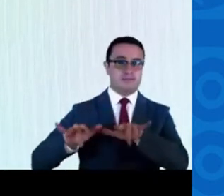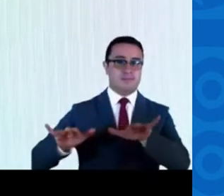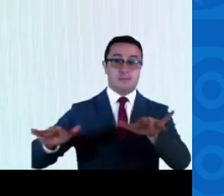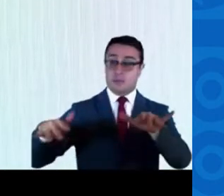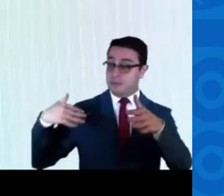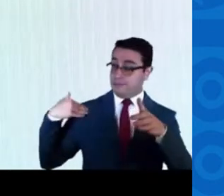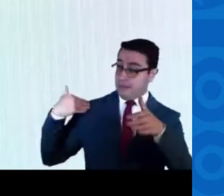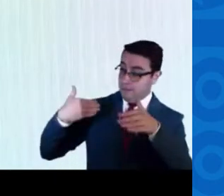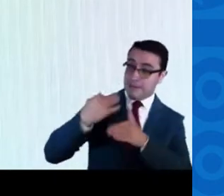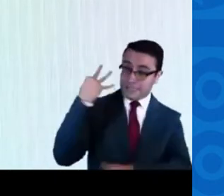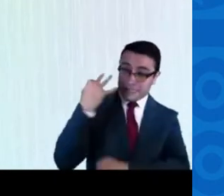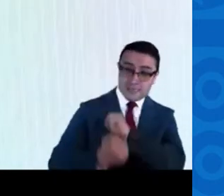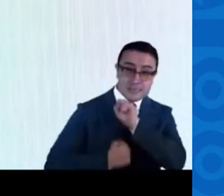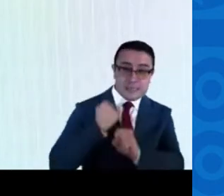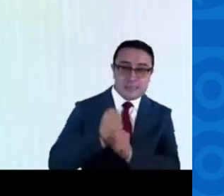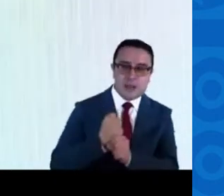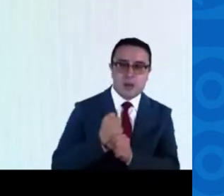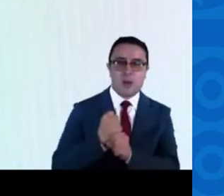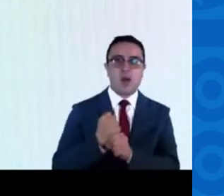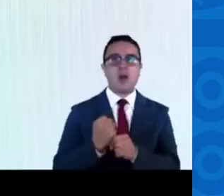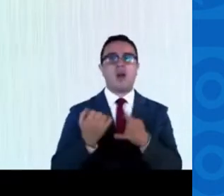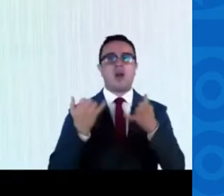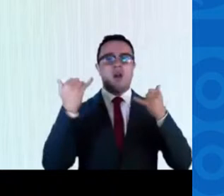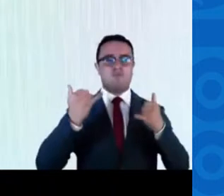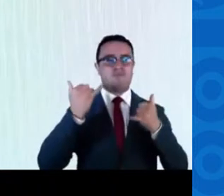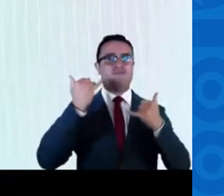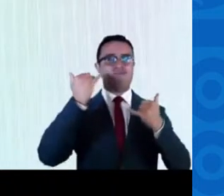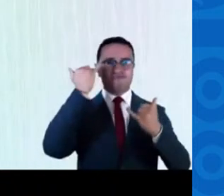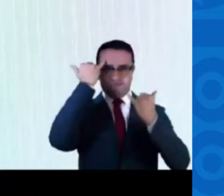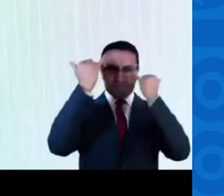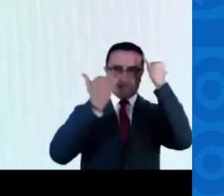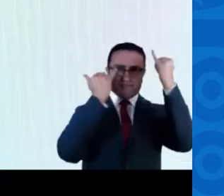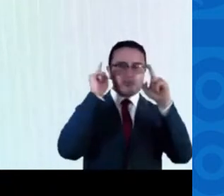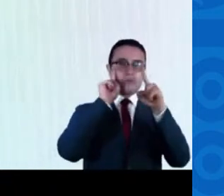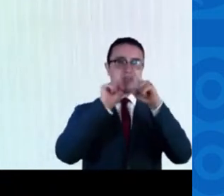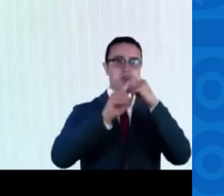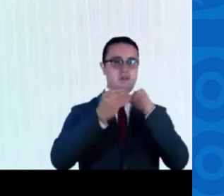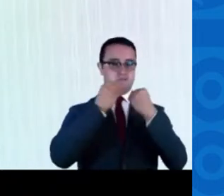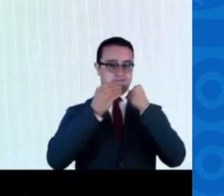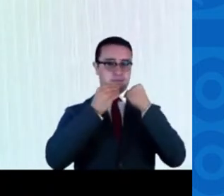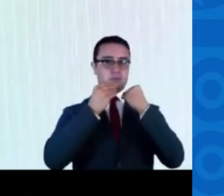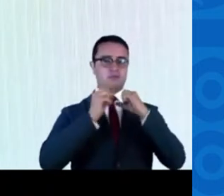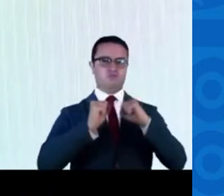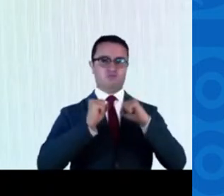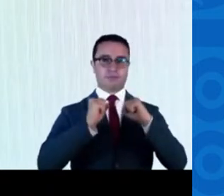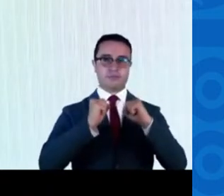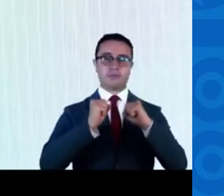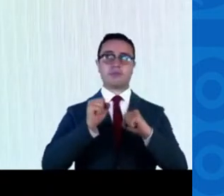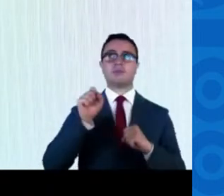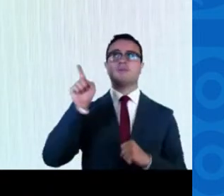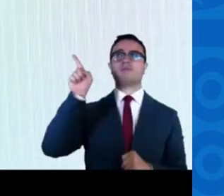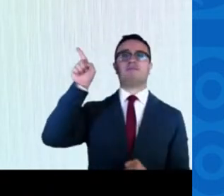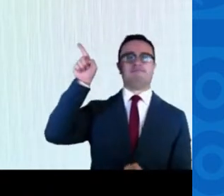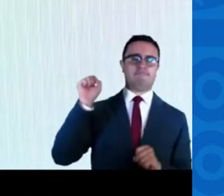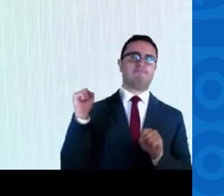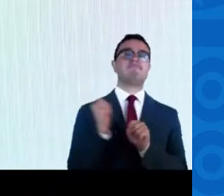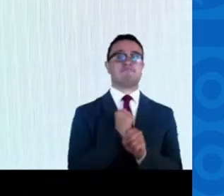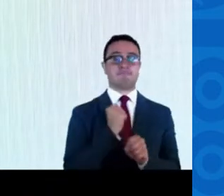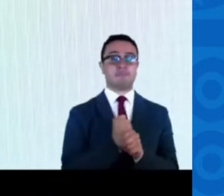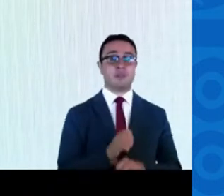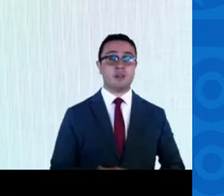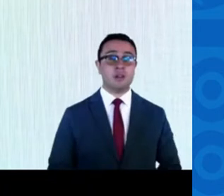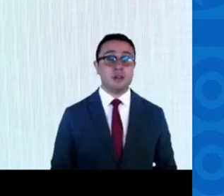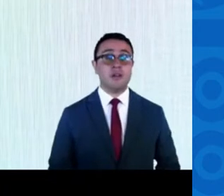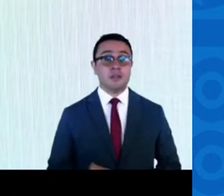after 3 years of working with the World Food Program, we have consolidated innovation for nutrition, a